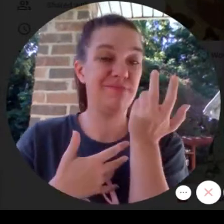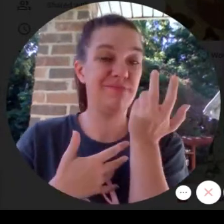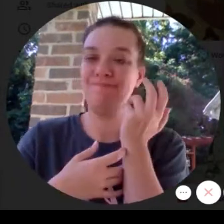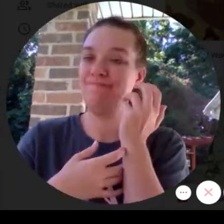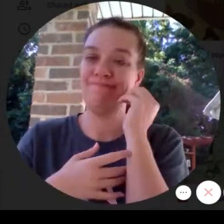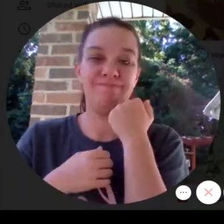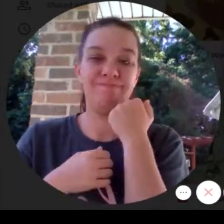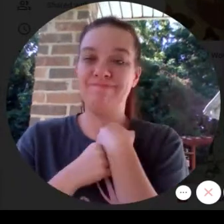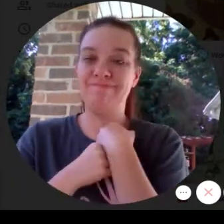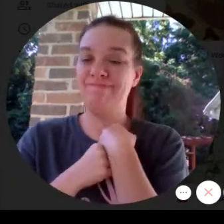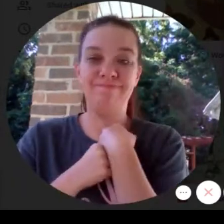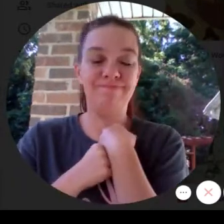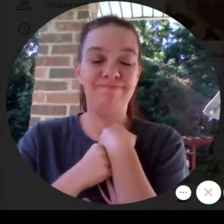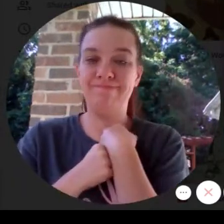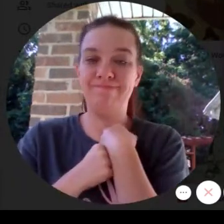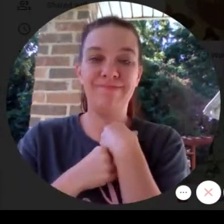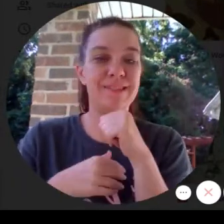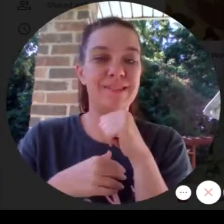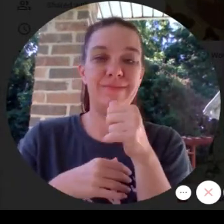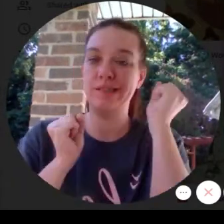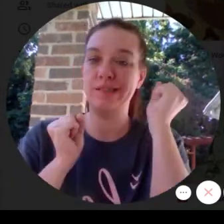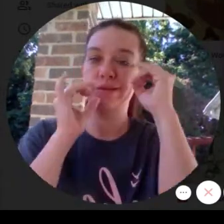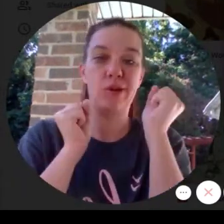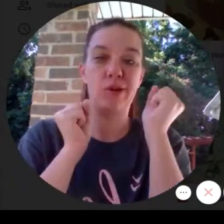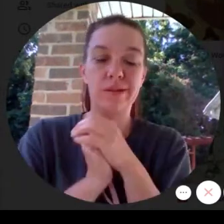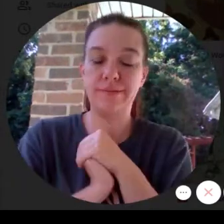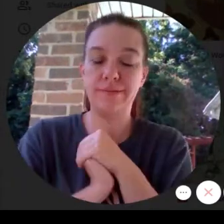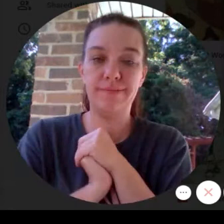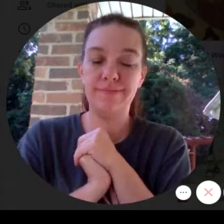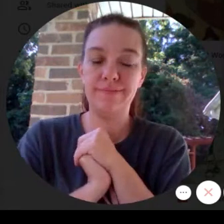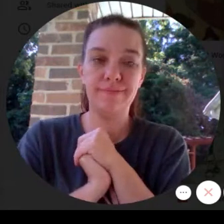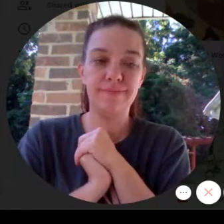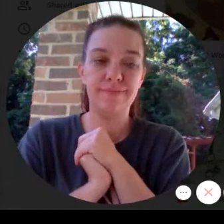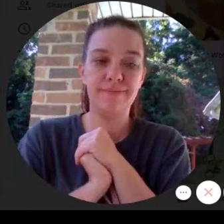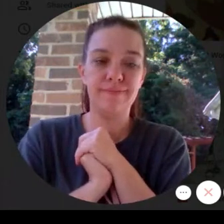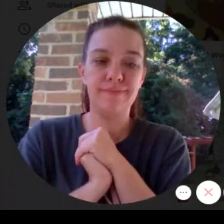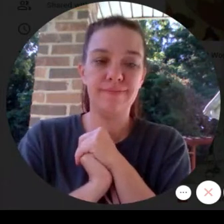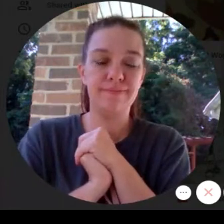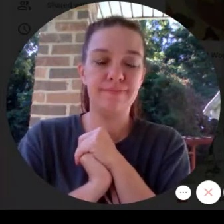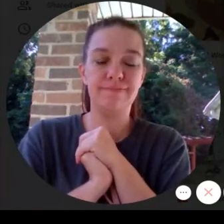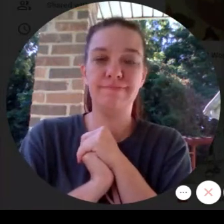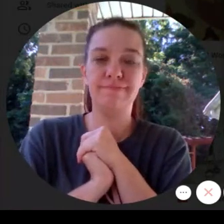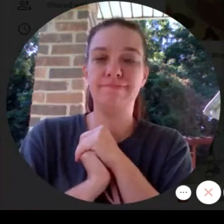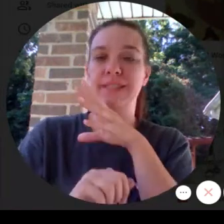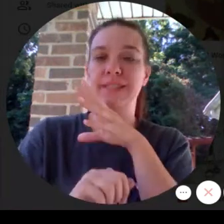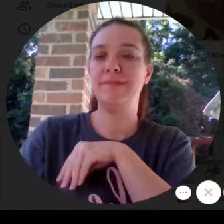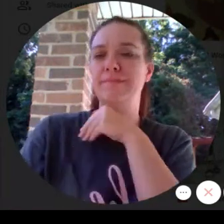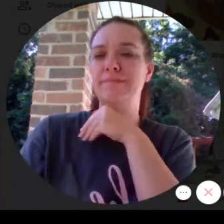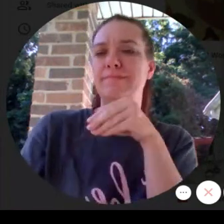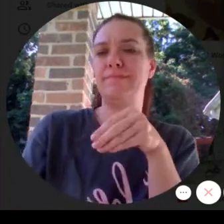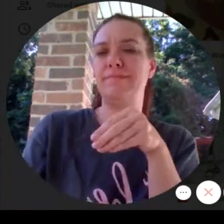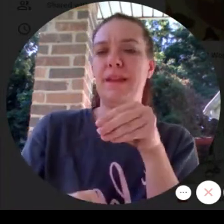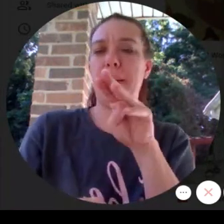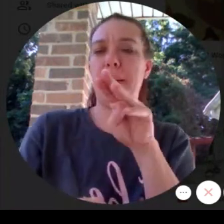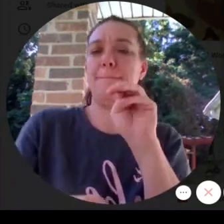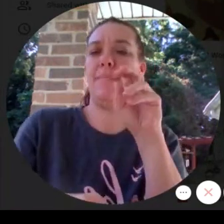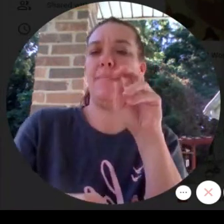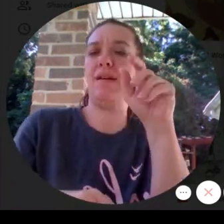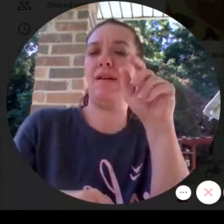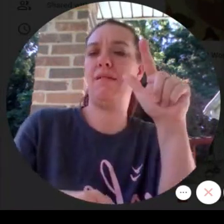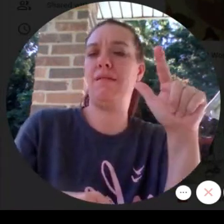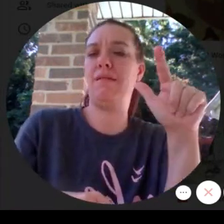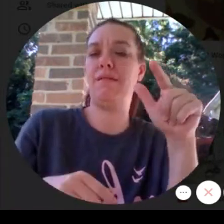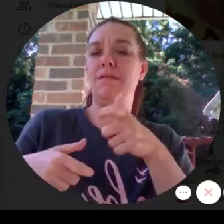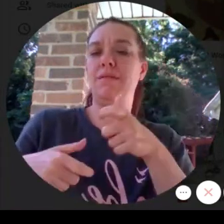said, "but unsurprising." He removed a medal from his pocket and dangled it before